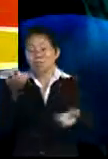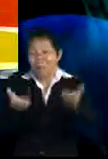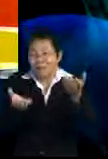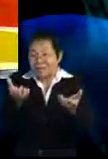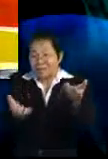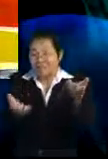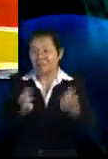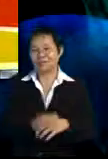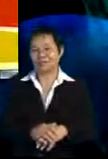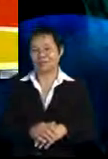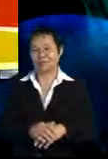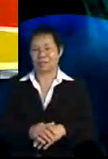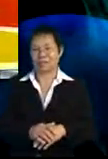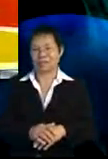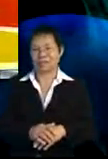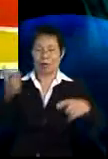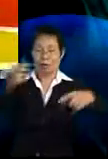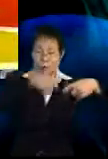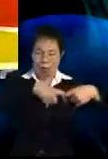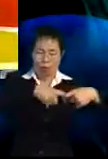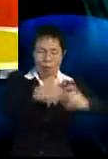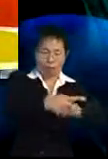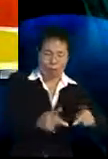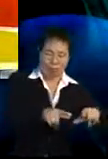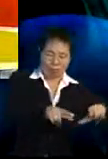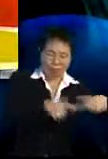First, hook the spring balance onto the wooden